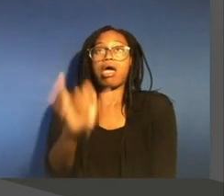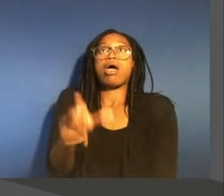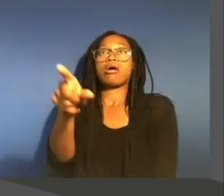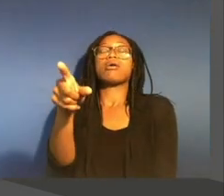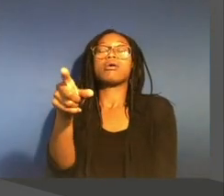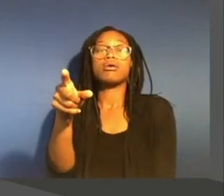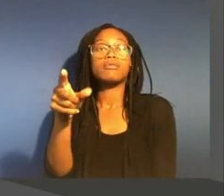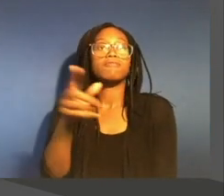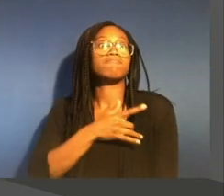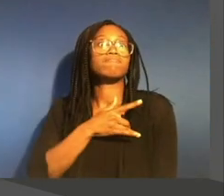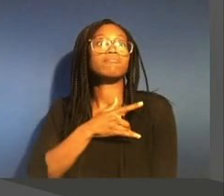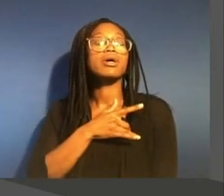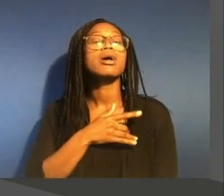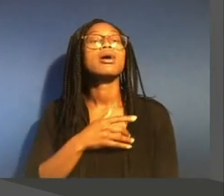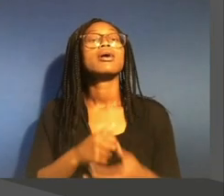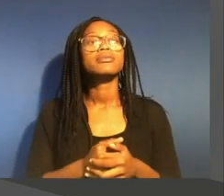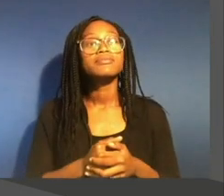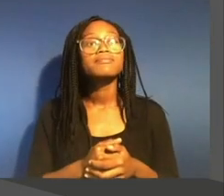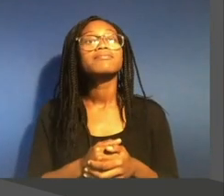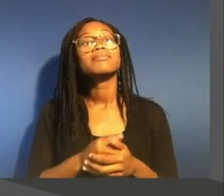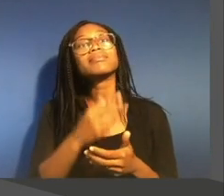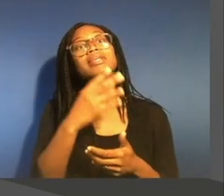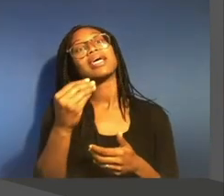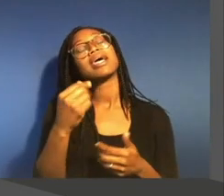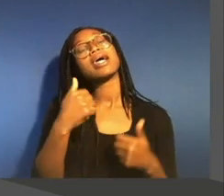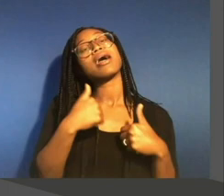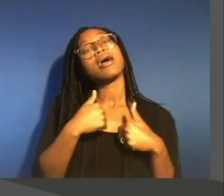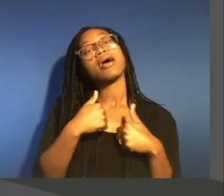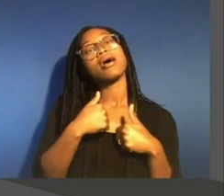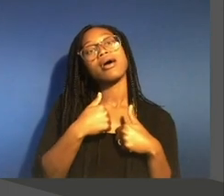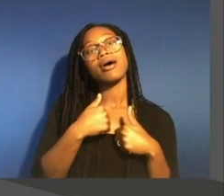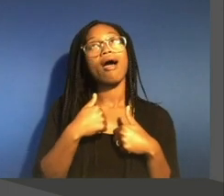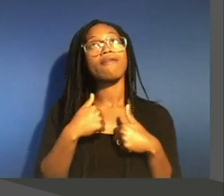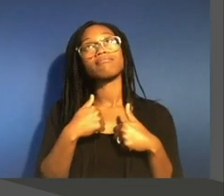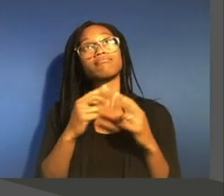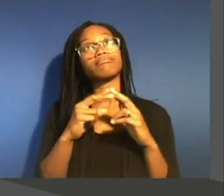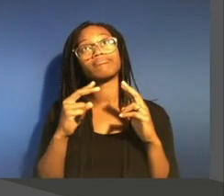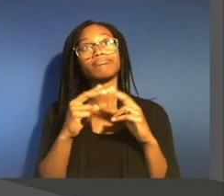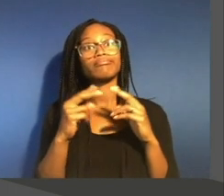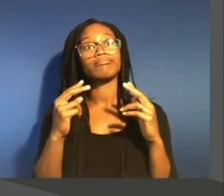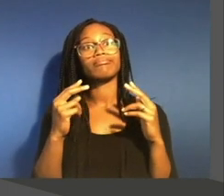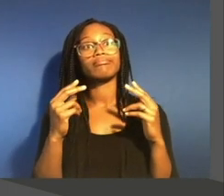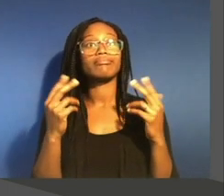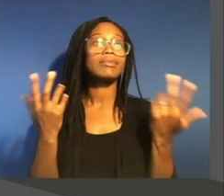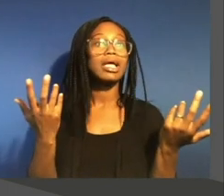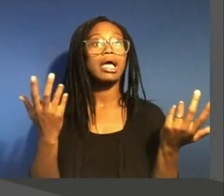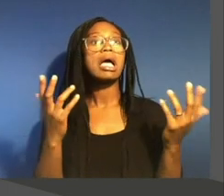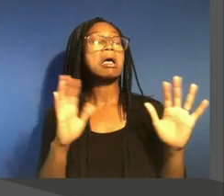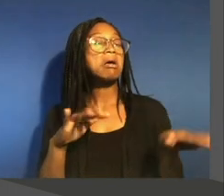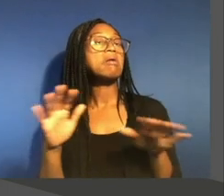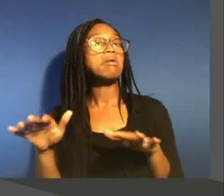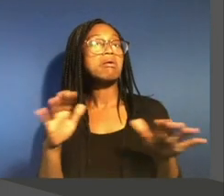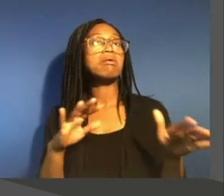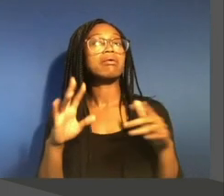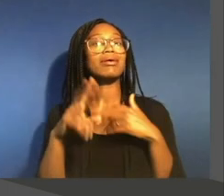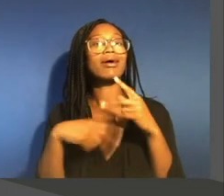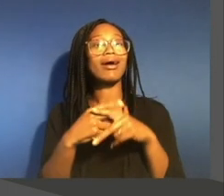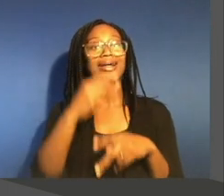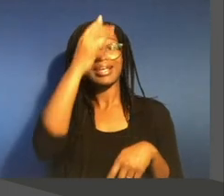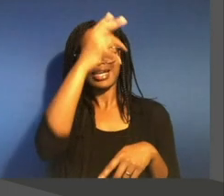project, of course, I'm a super, nerd kind of guy. And it's a